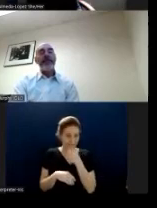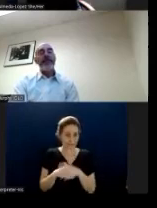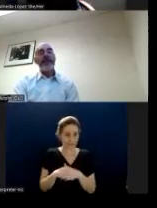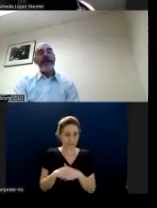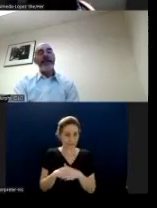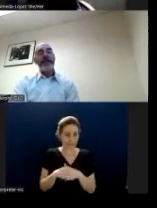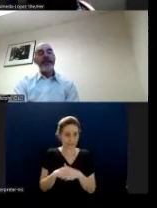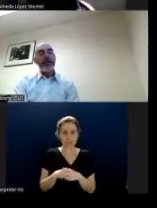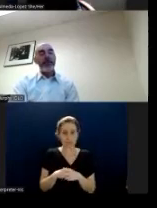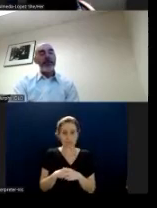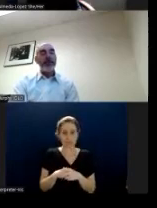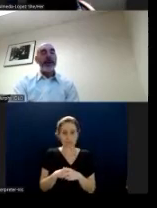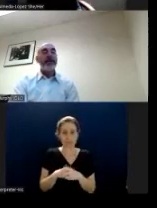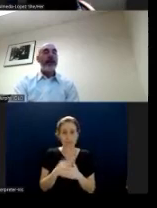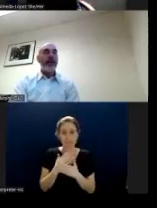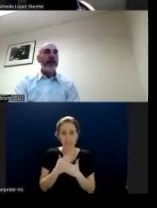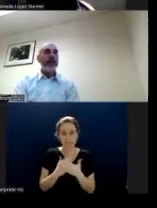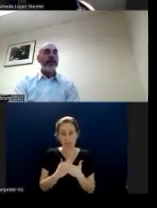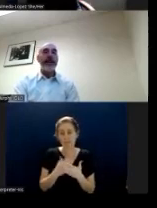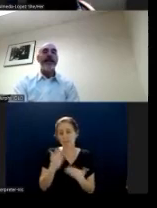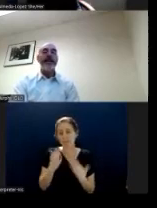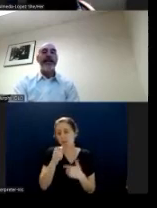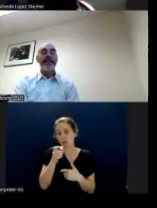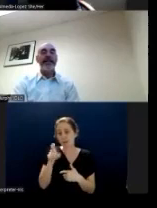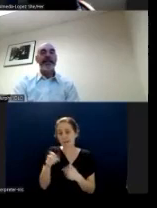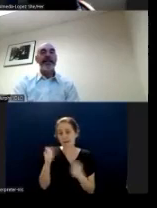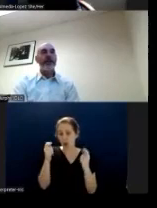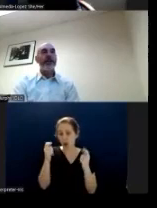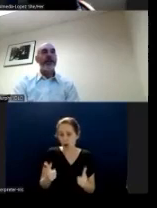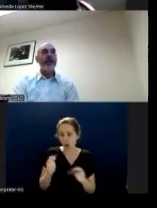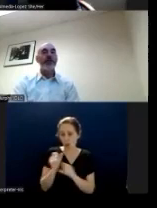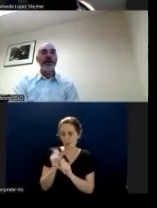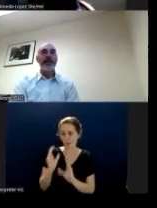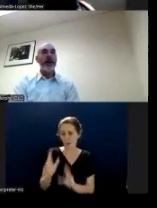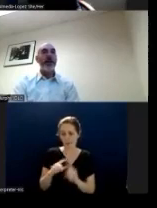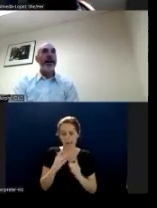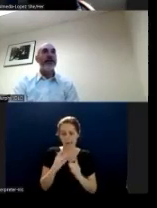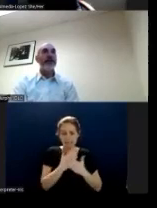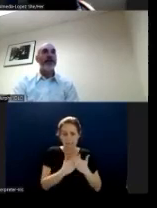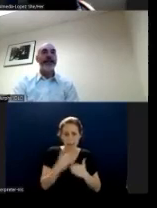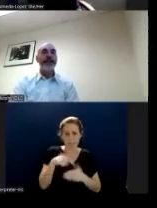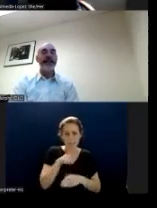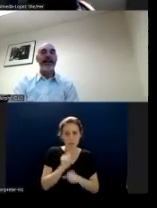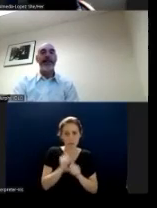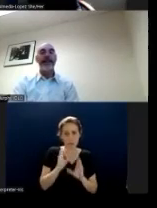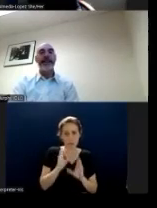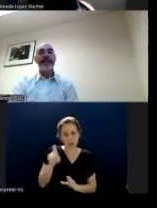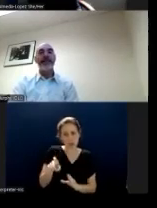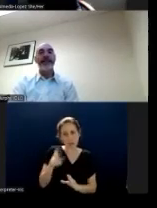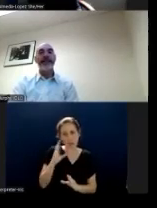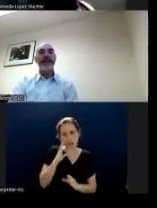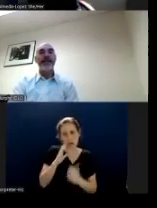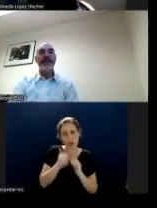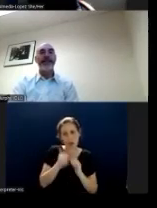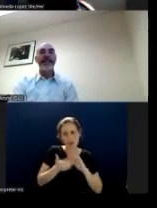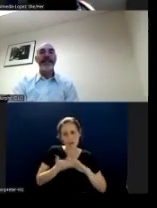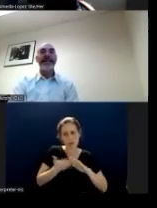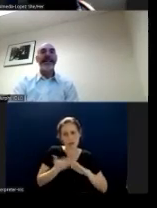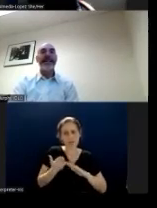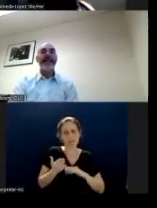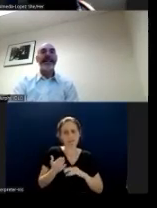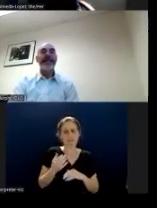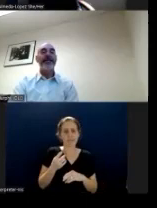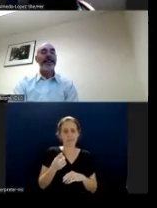At least some of the maybe not all of them, but at least some of them should know how to use it. They really should,